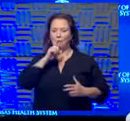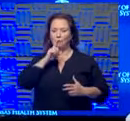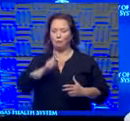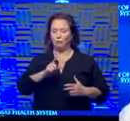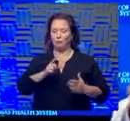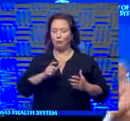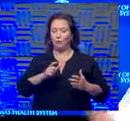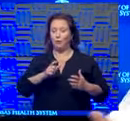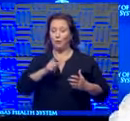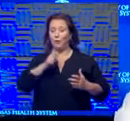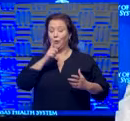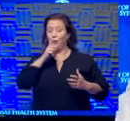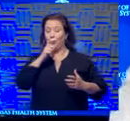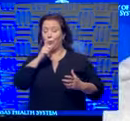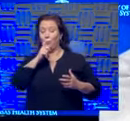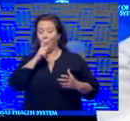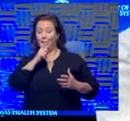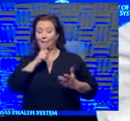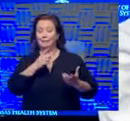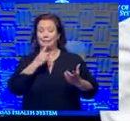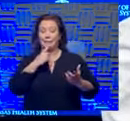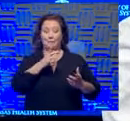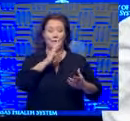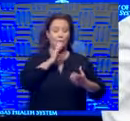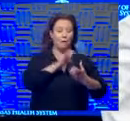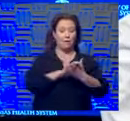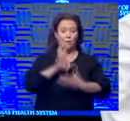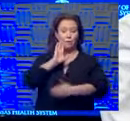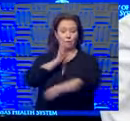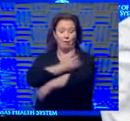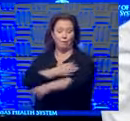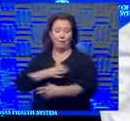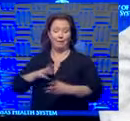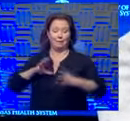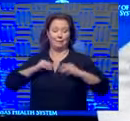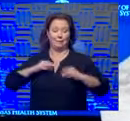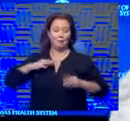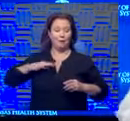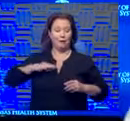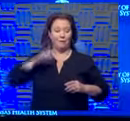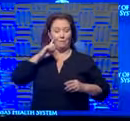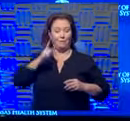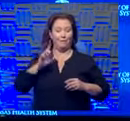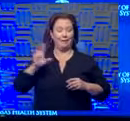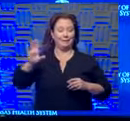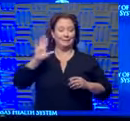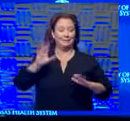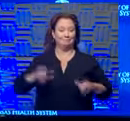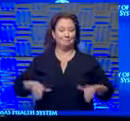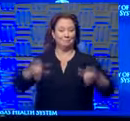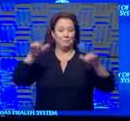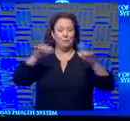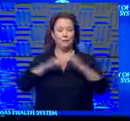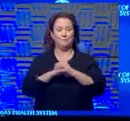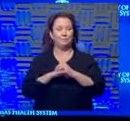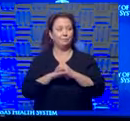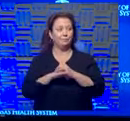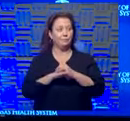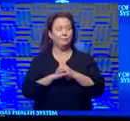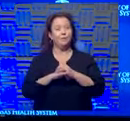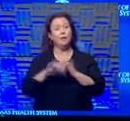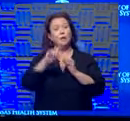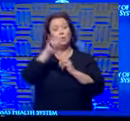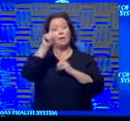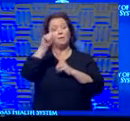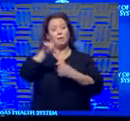of these 2 would my wife or my daughter would take credit for that. Probably both. All right, we have a question